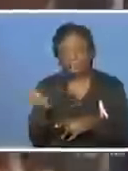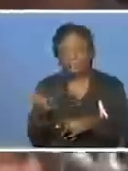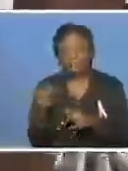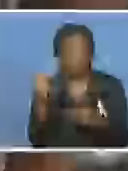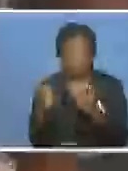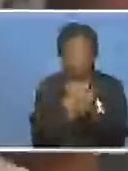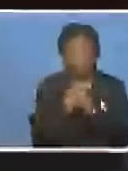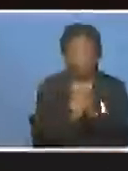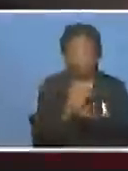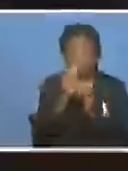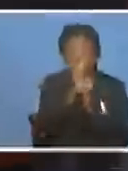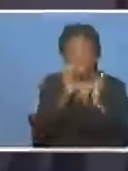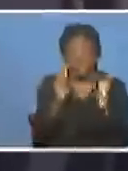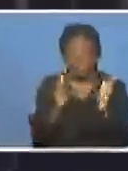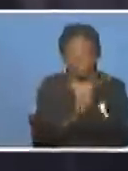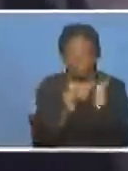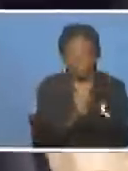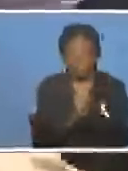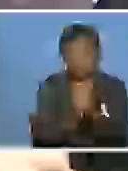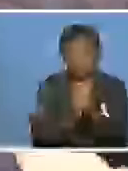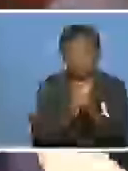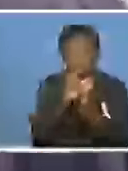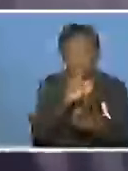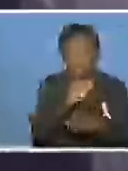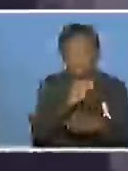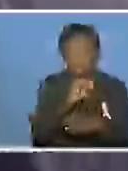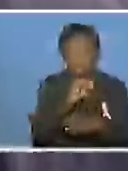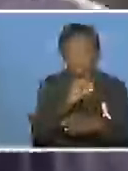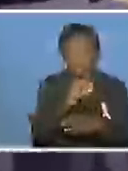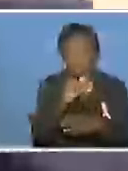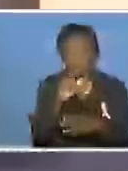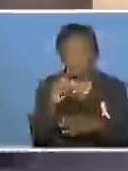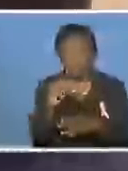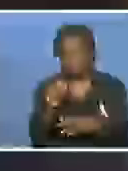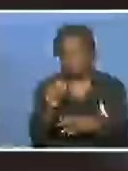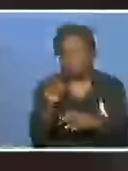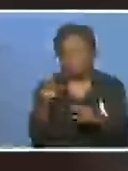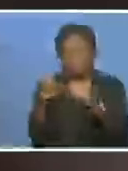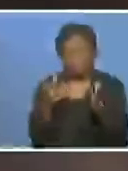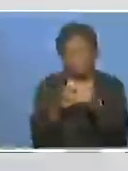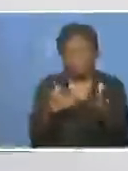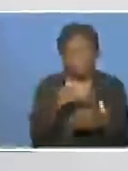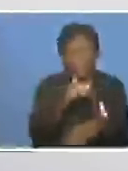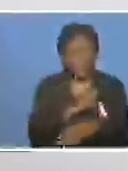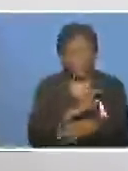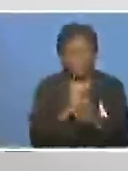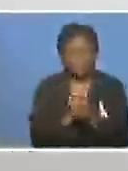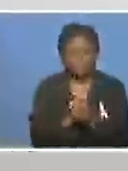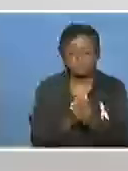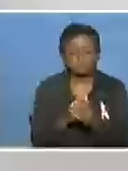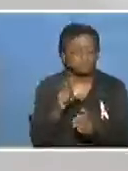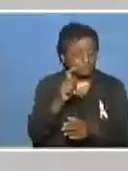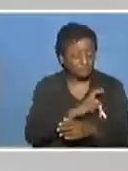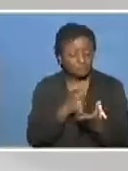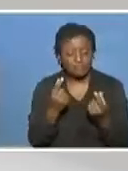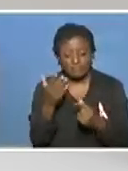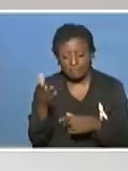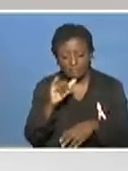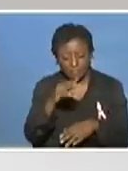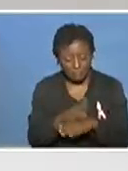police officers, but Acting Commissioner of Police Lehman Delaveau defended the response. Police did their job